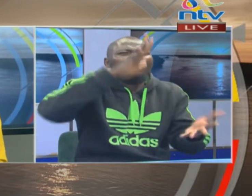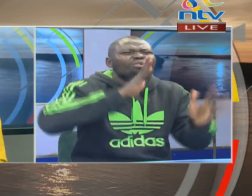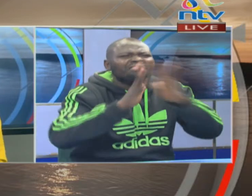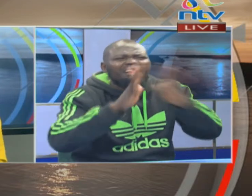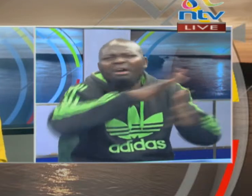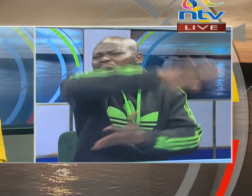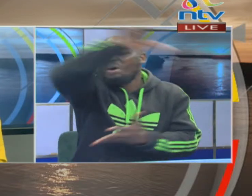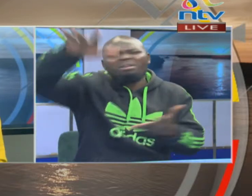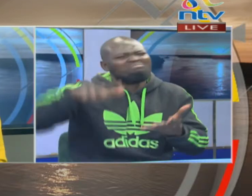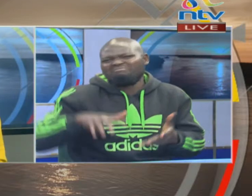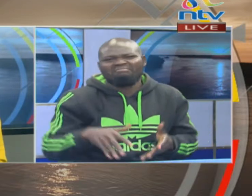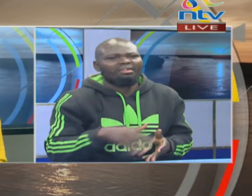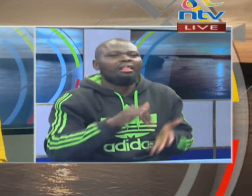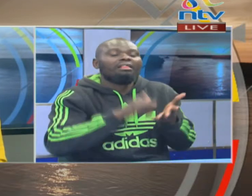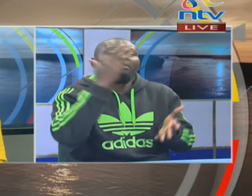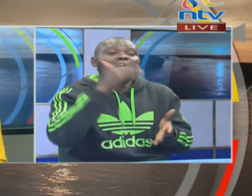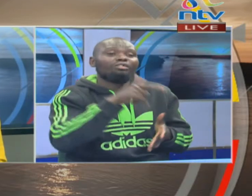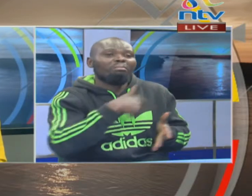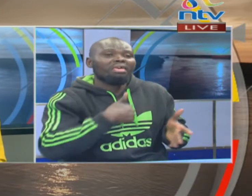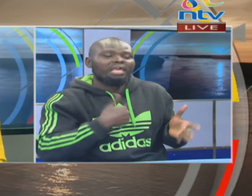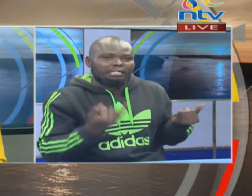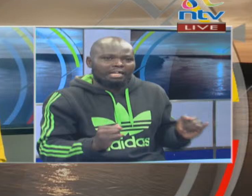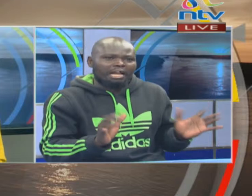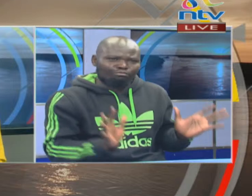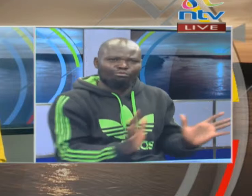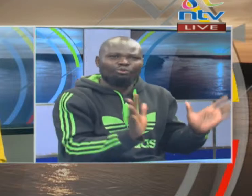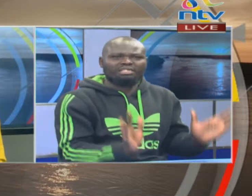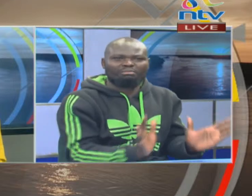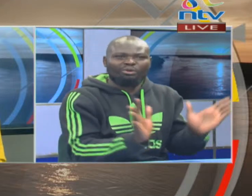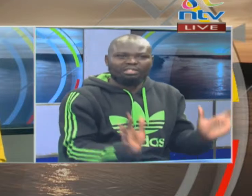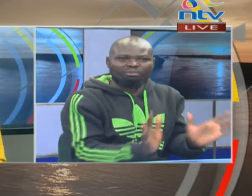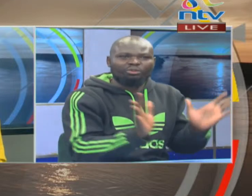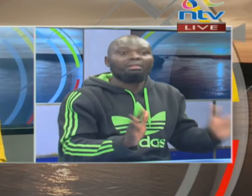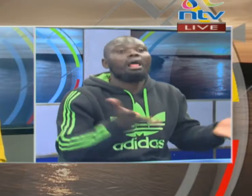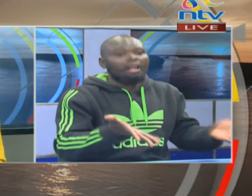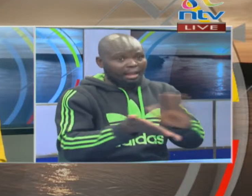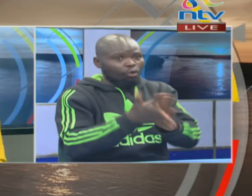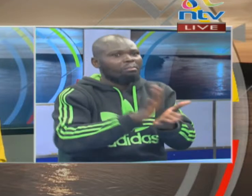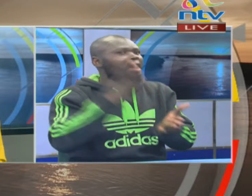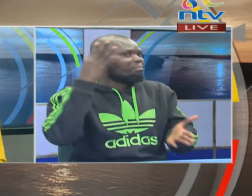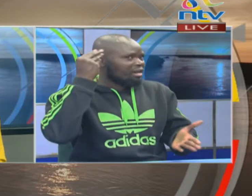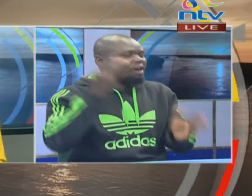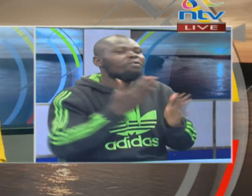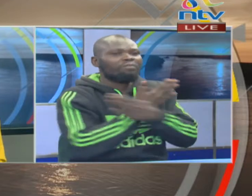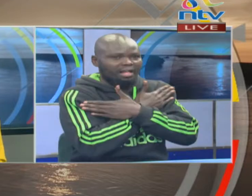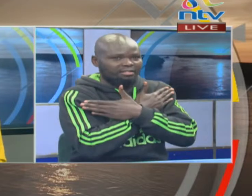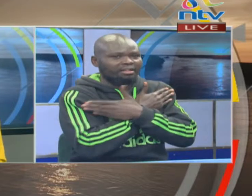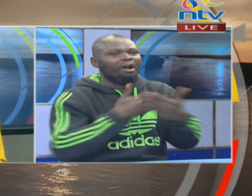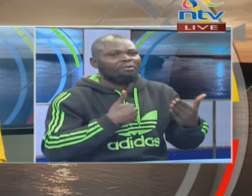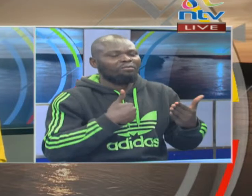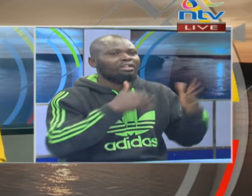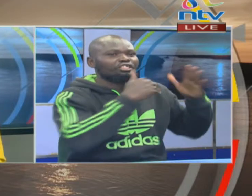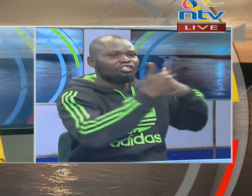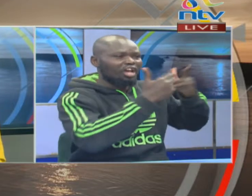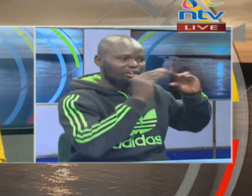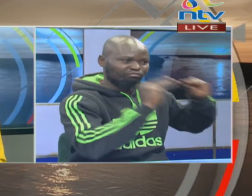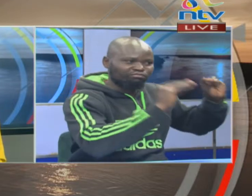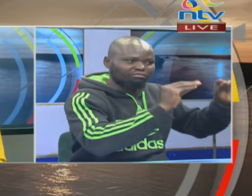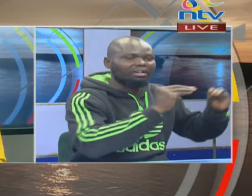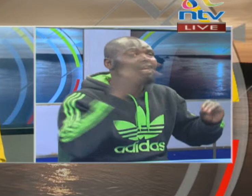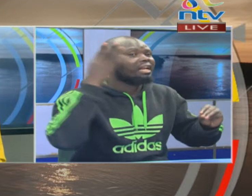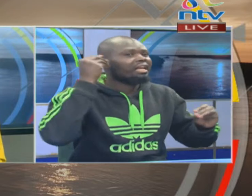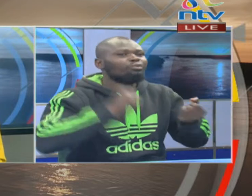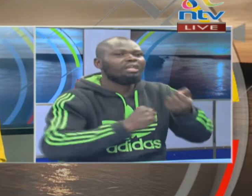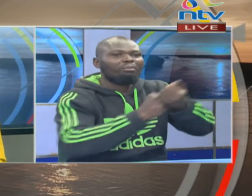So I like signing. So you see, I tried to encourage them, and I